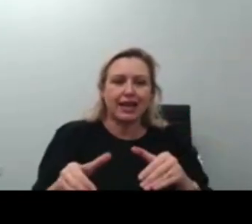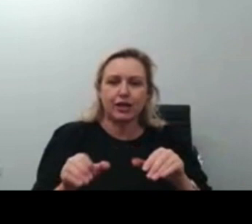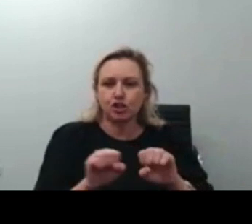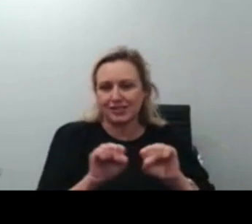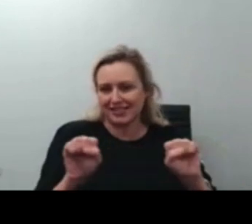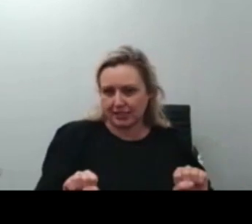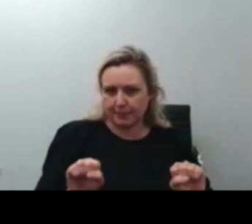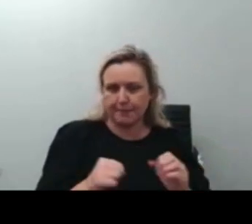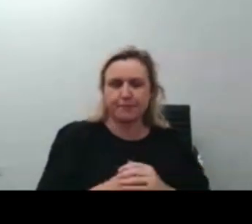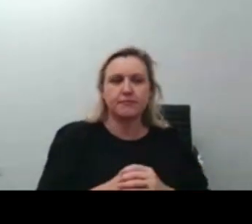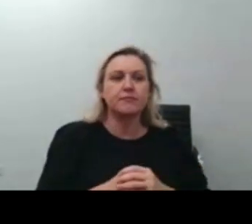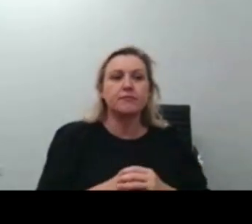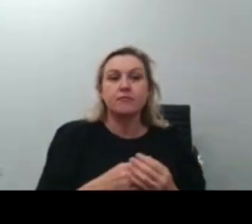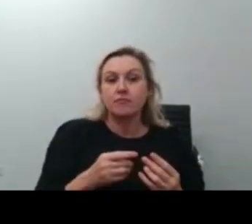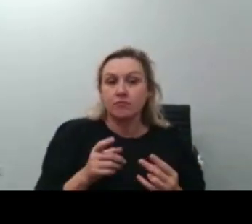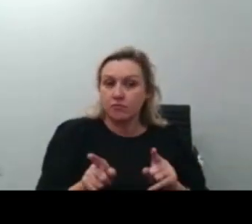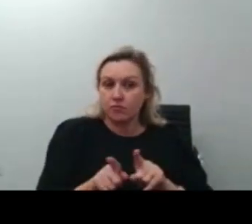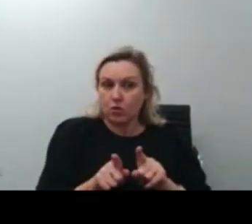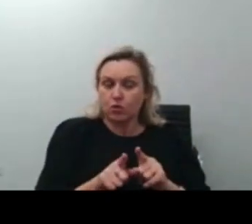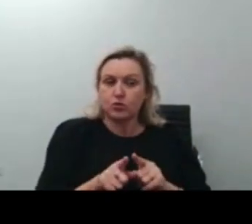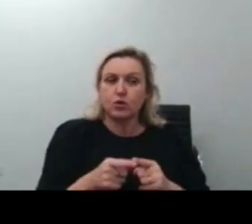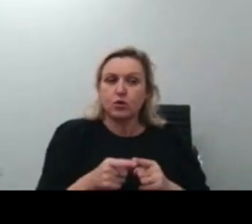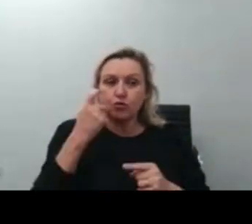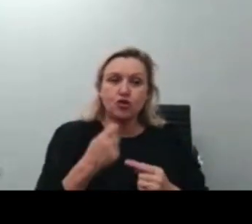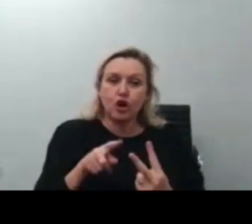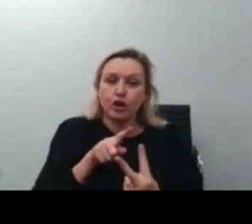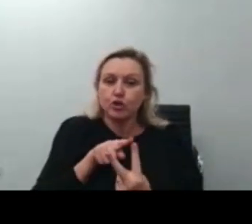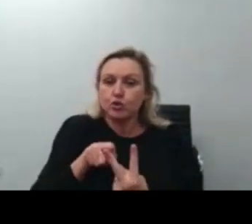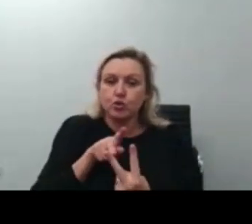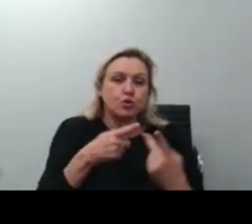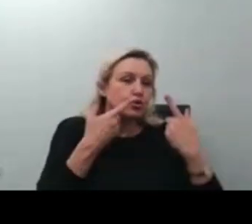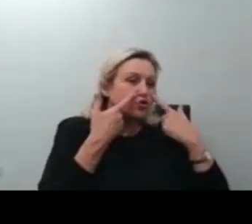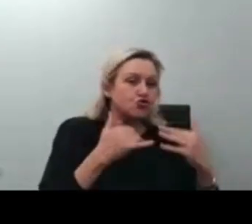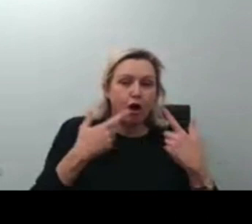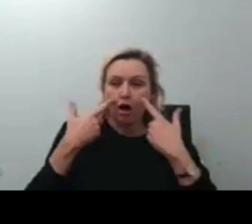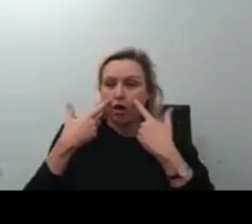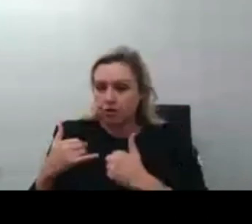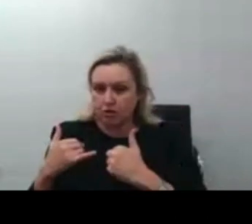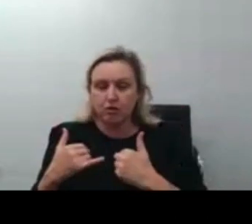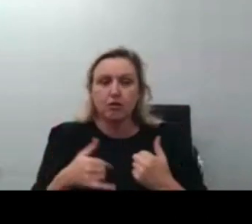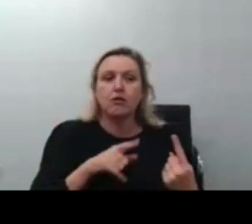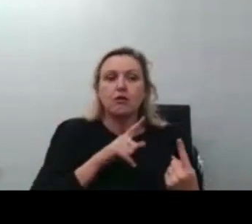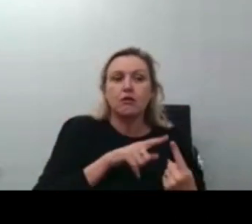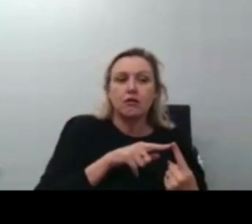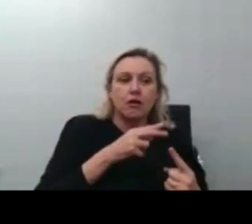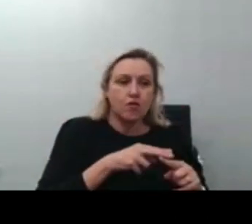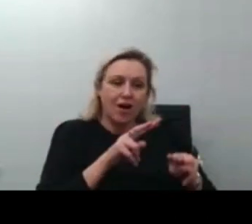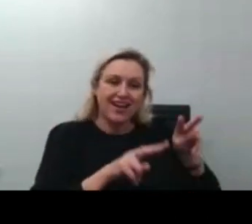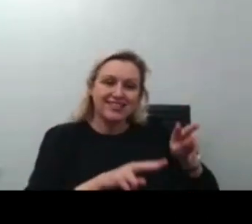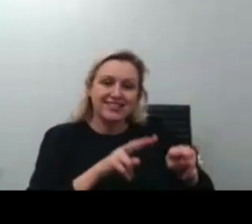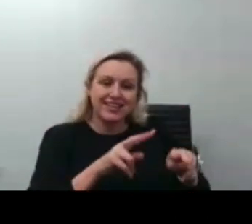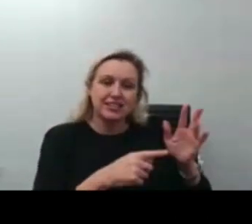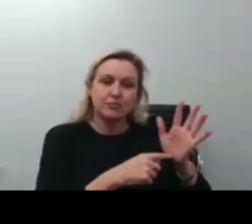Now, we'll also be progressing two trials that I've previously mentioned, the trial of the new assessment tool that